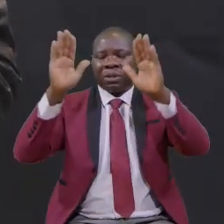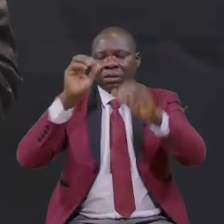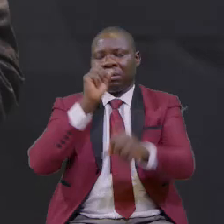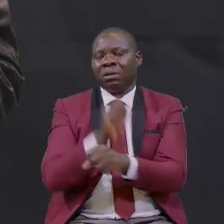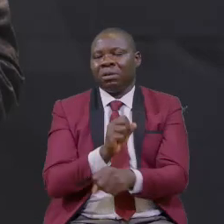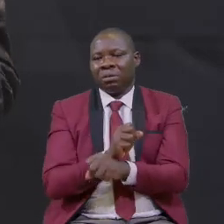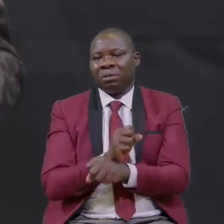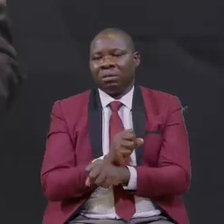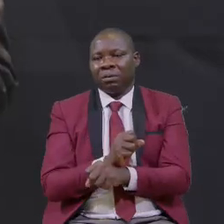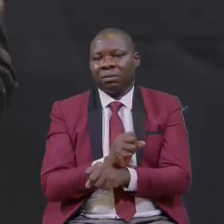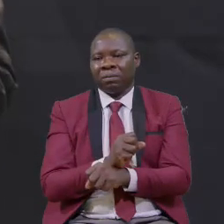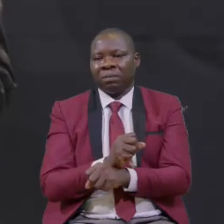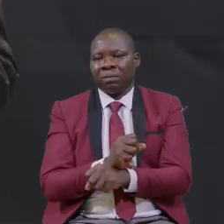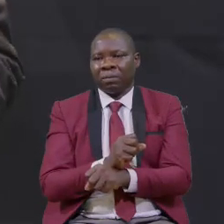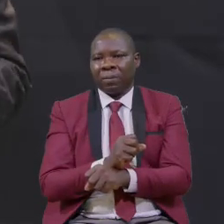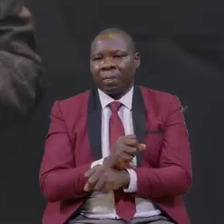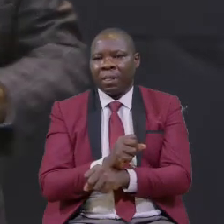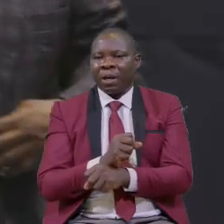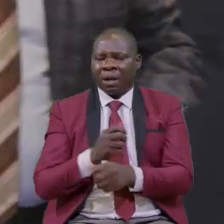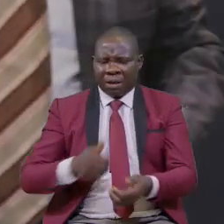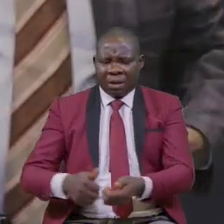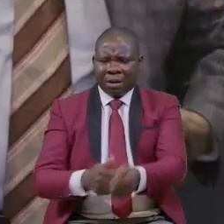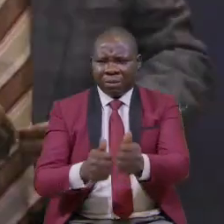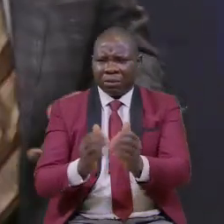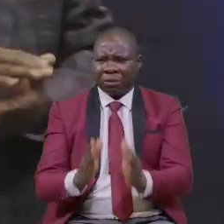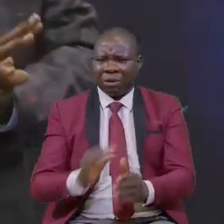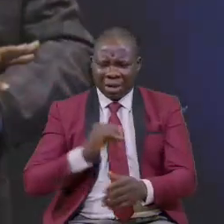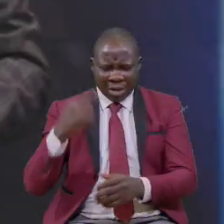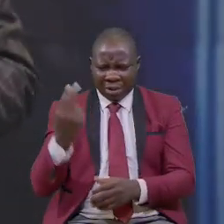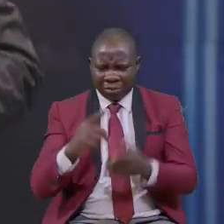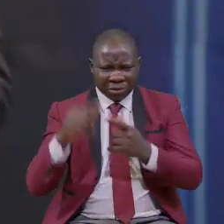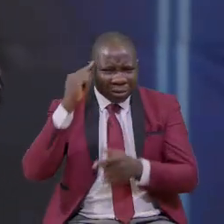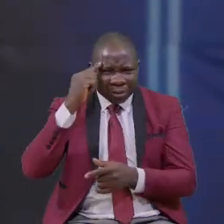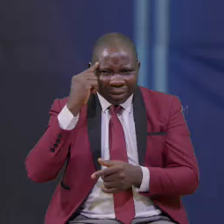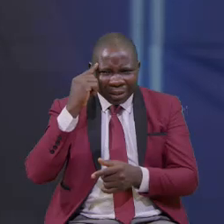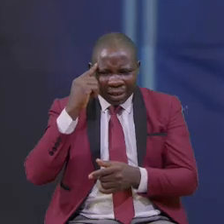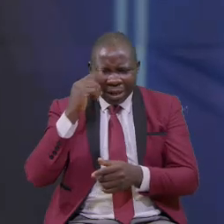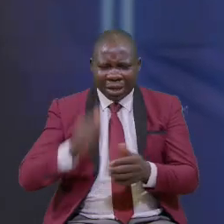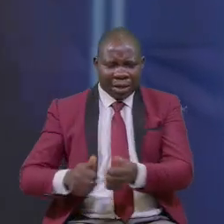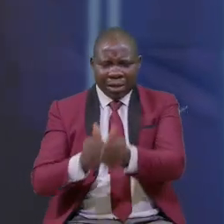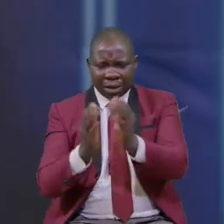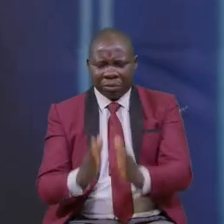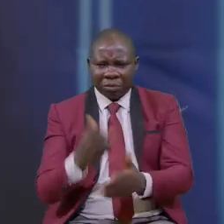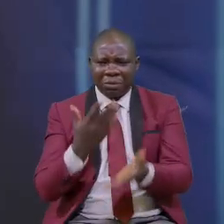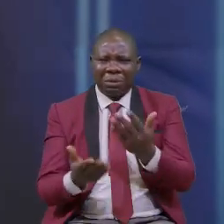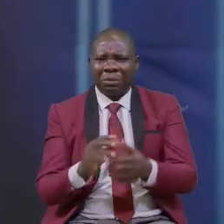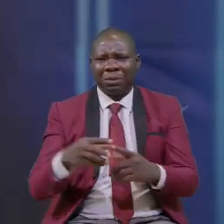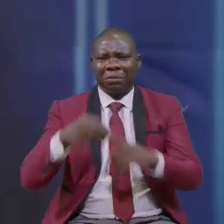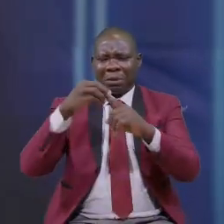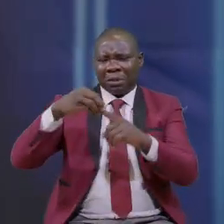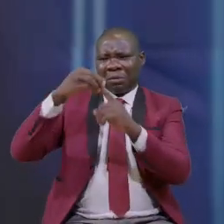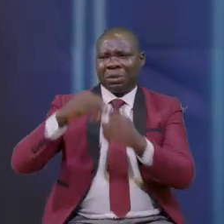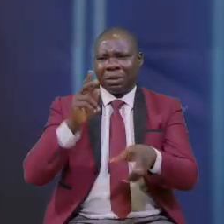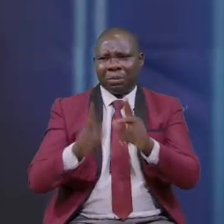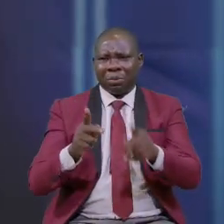Apostles. I used to think apostles are those special people. It's because it's written